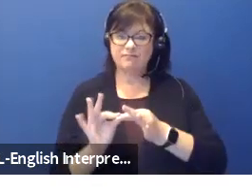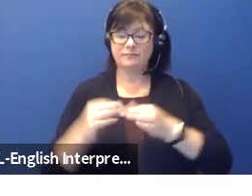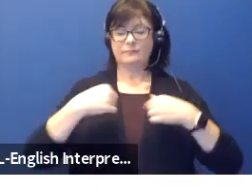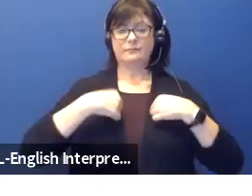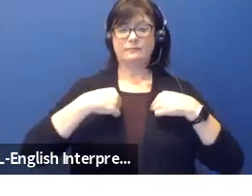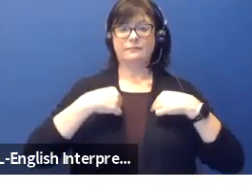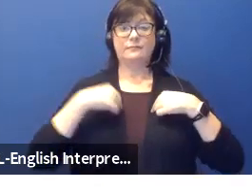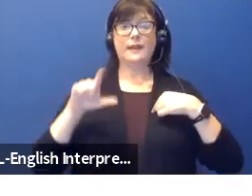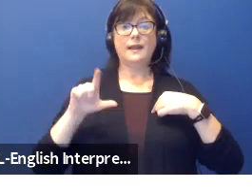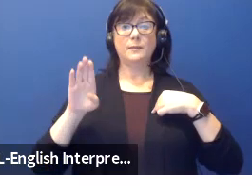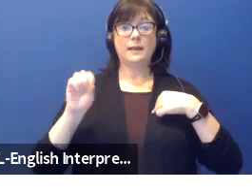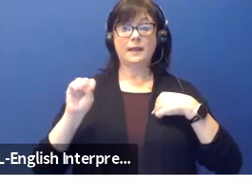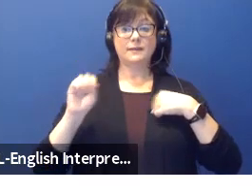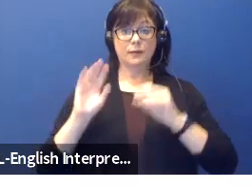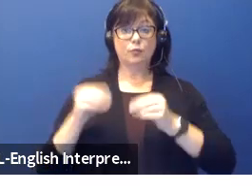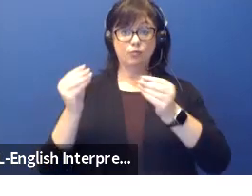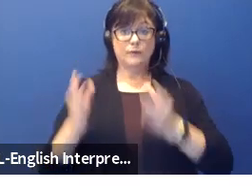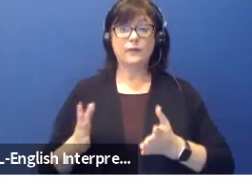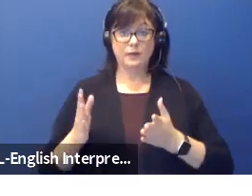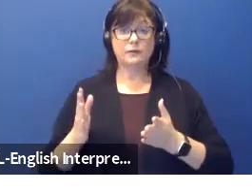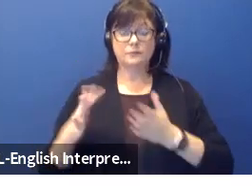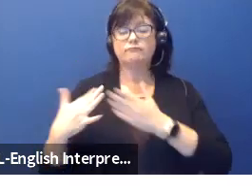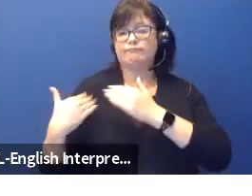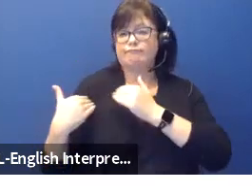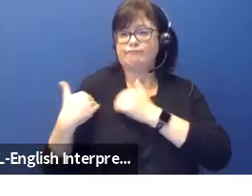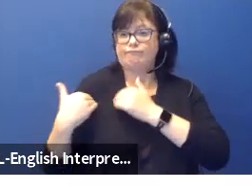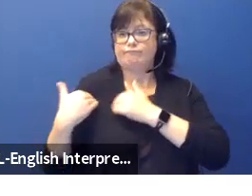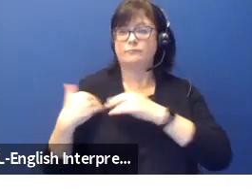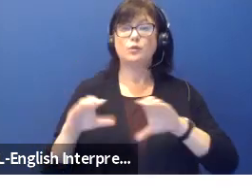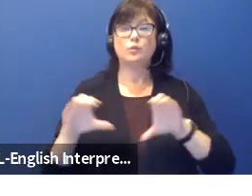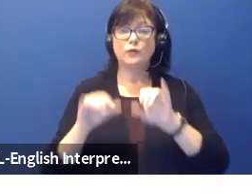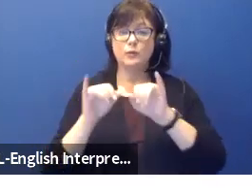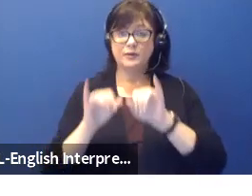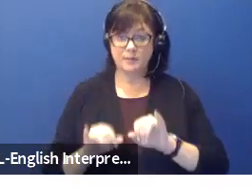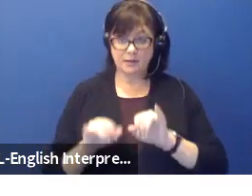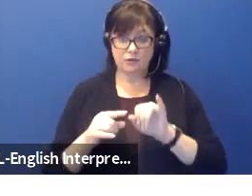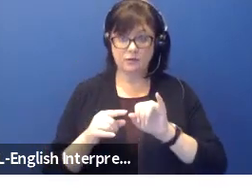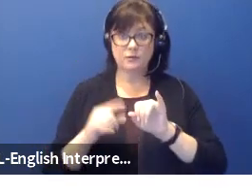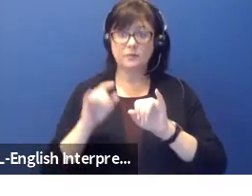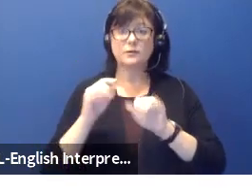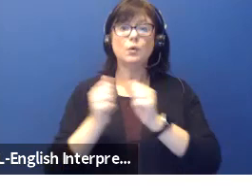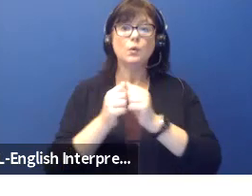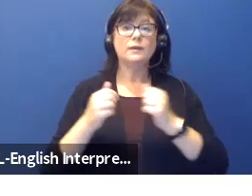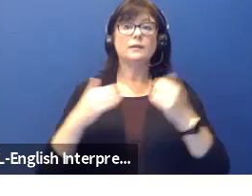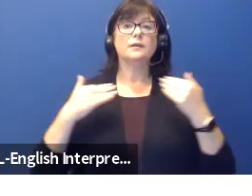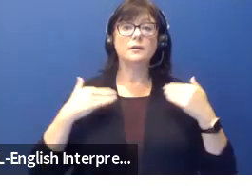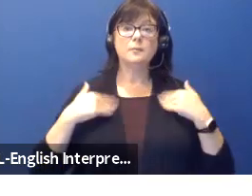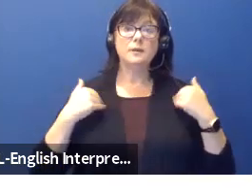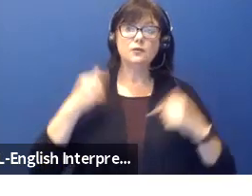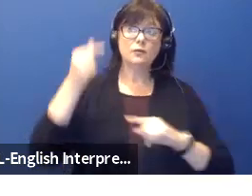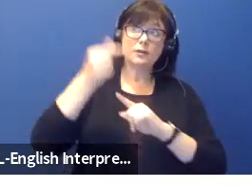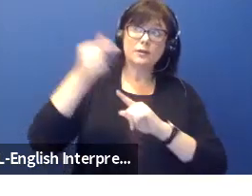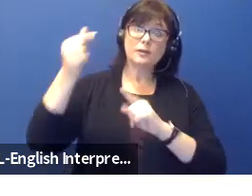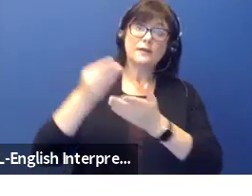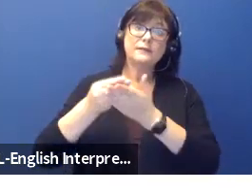LBS providers are directly accountable for in our funding agreements with the ministry. So this